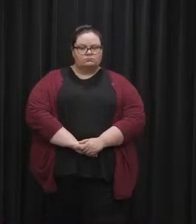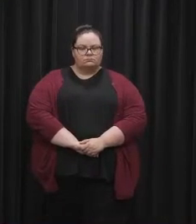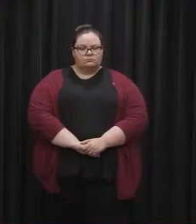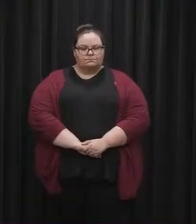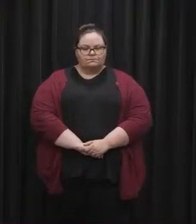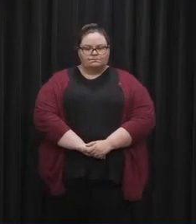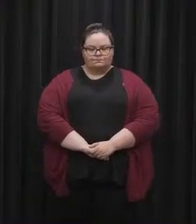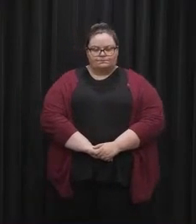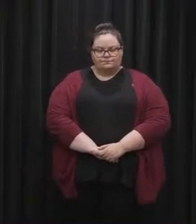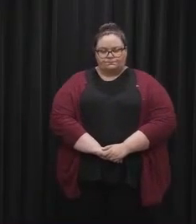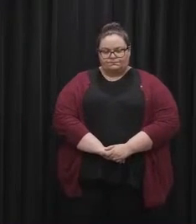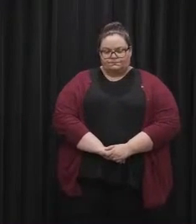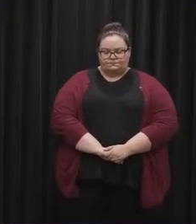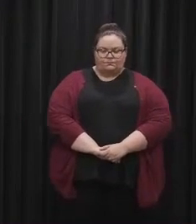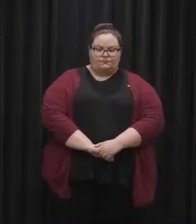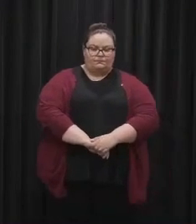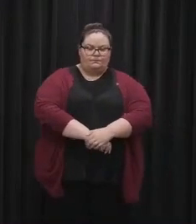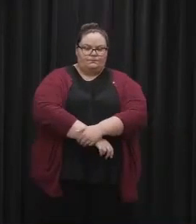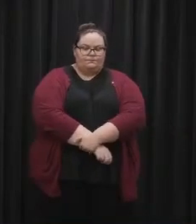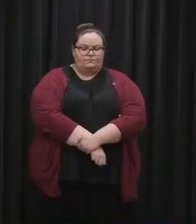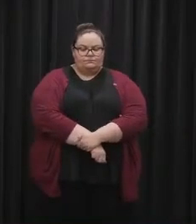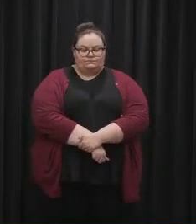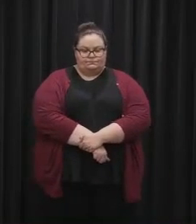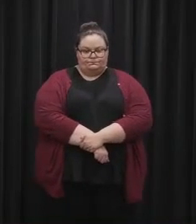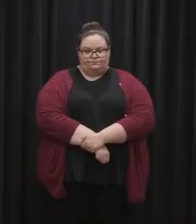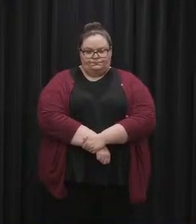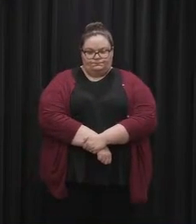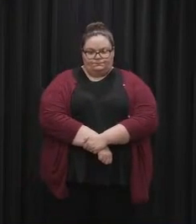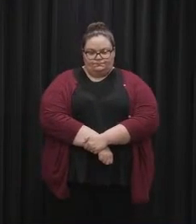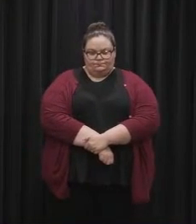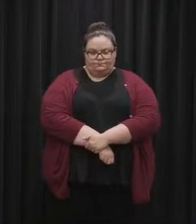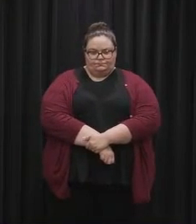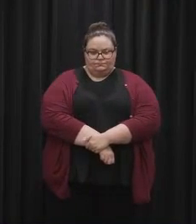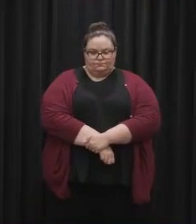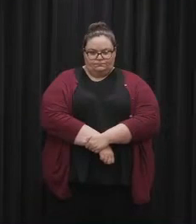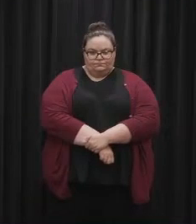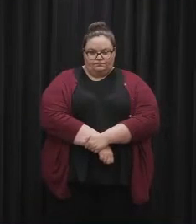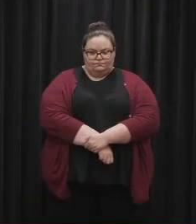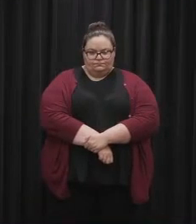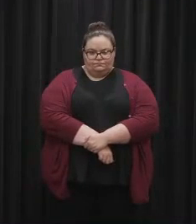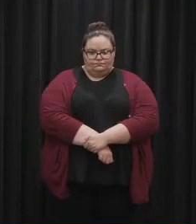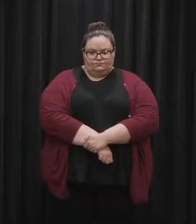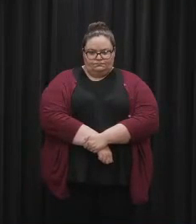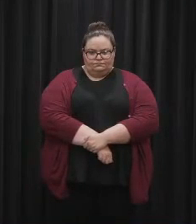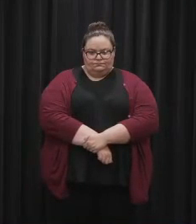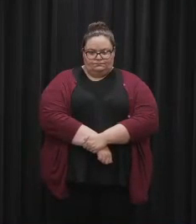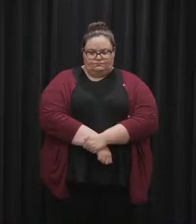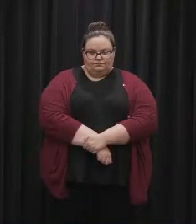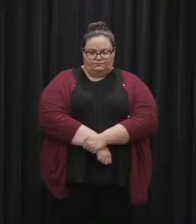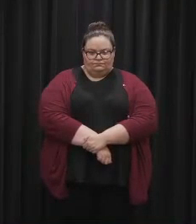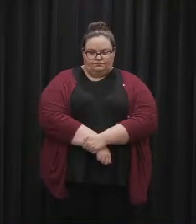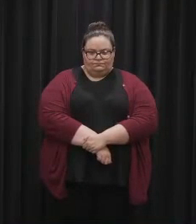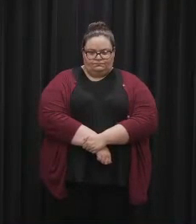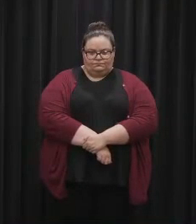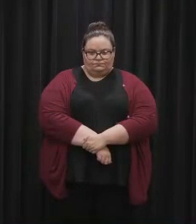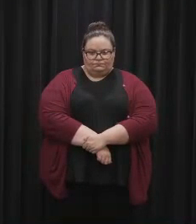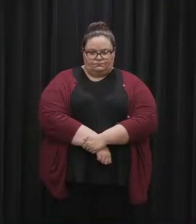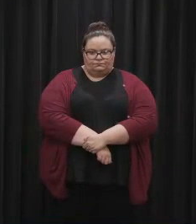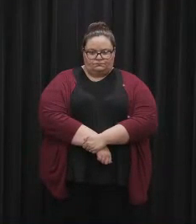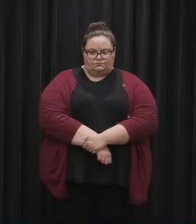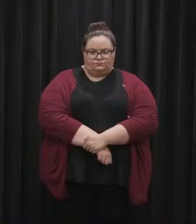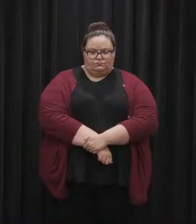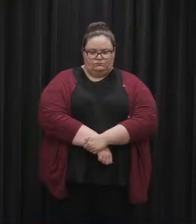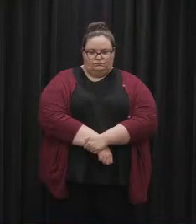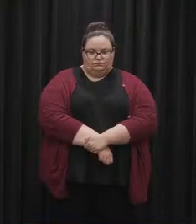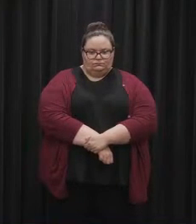based on the information available and also the advice of the medical officers in each region. So